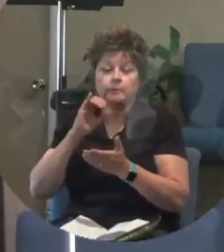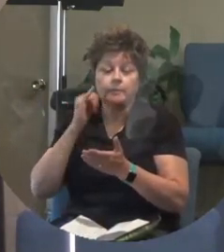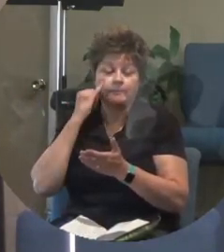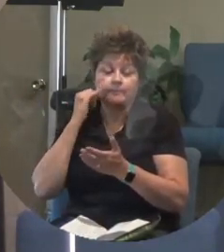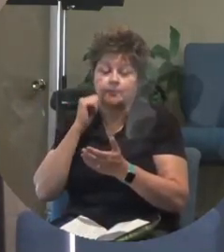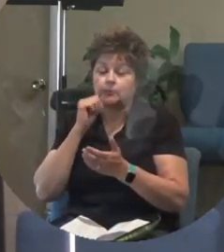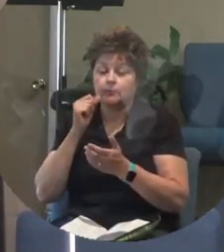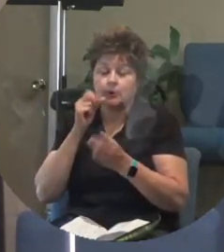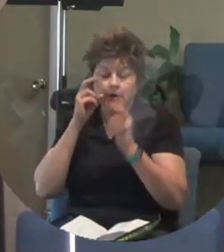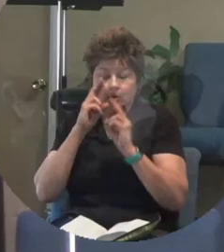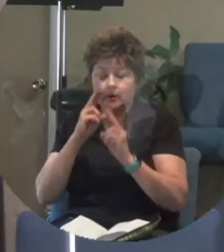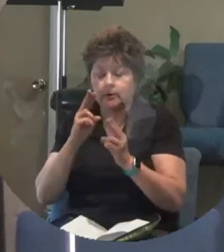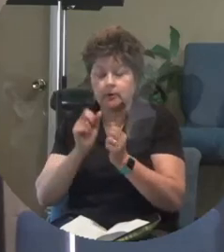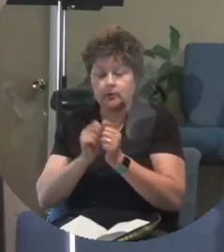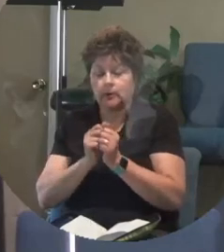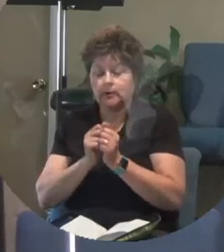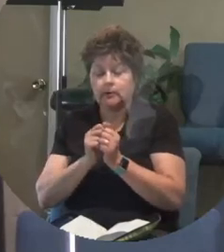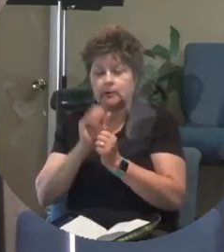life.